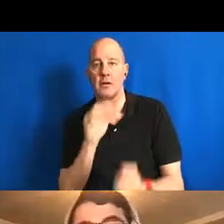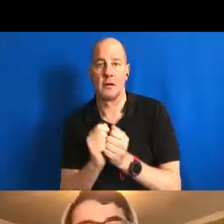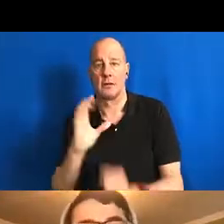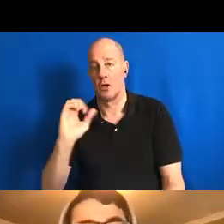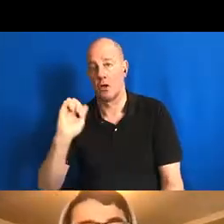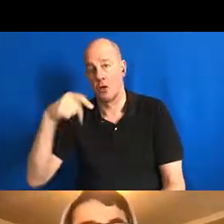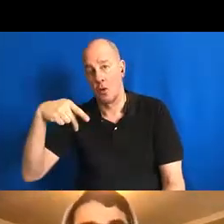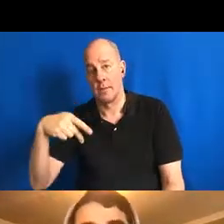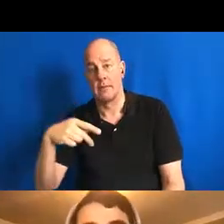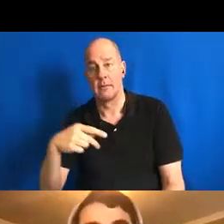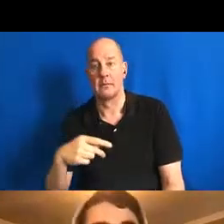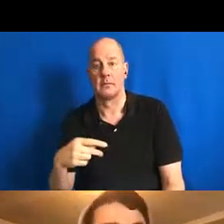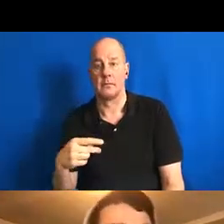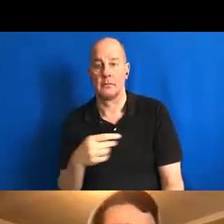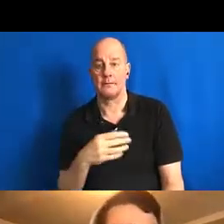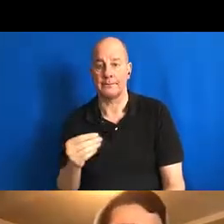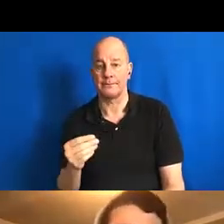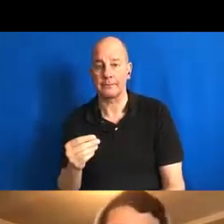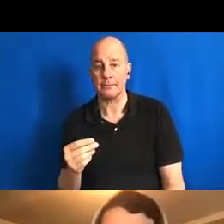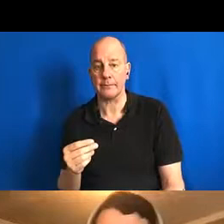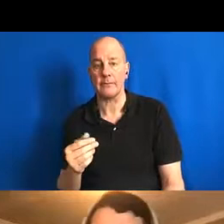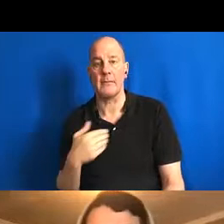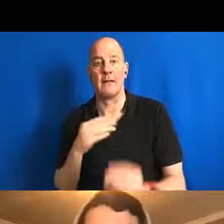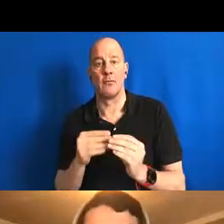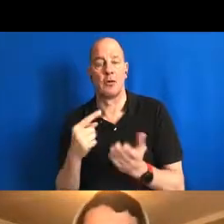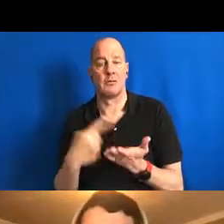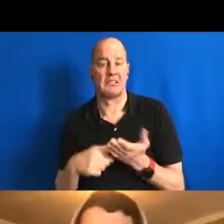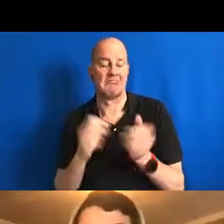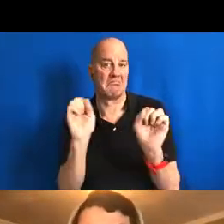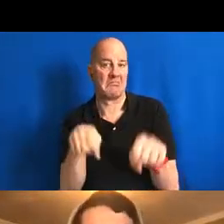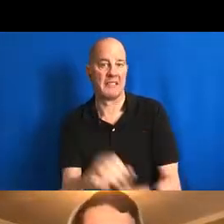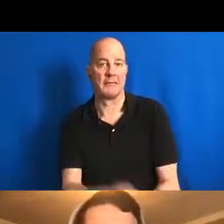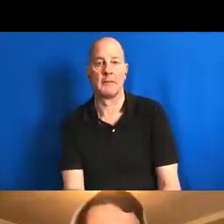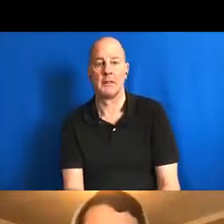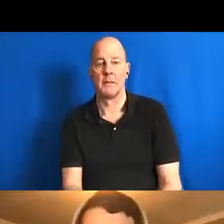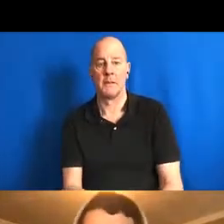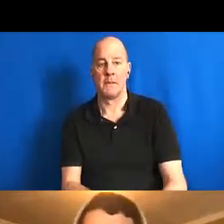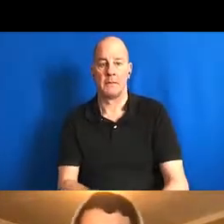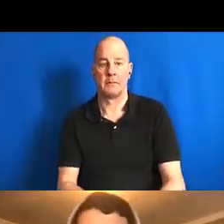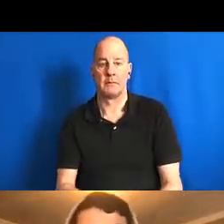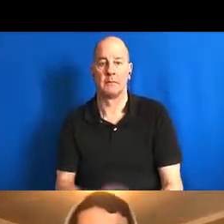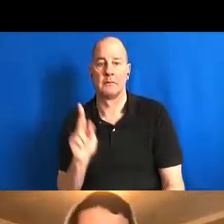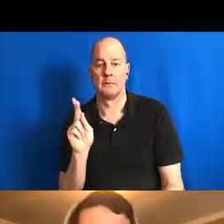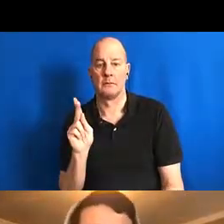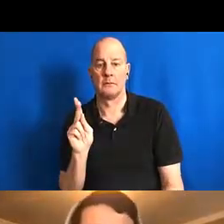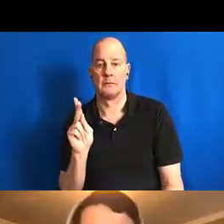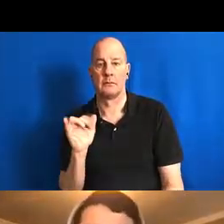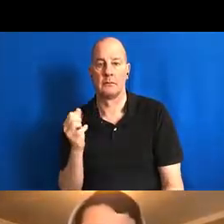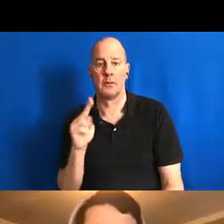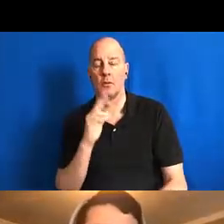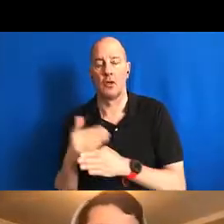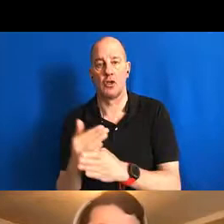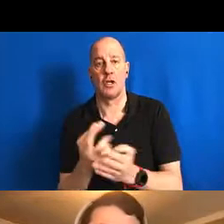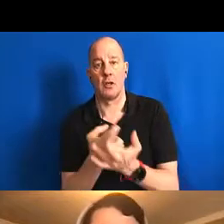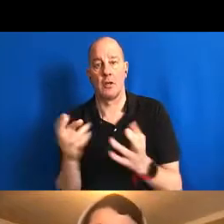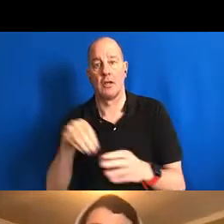and get into that. So Tia is sharing some resources in the